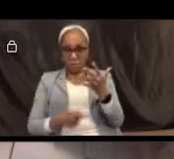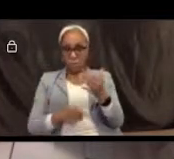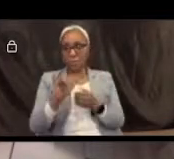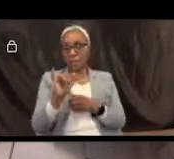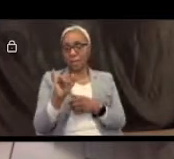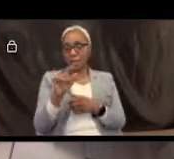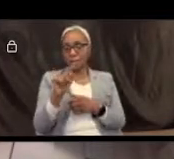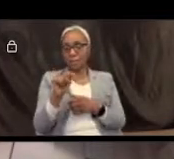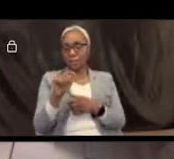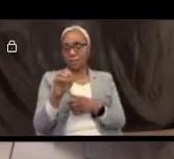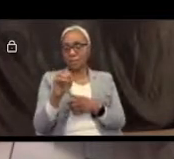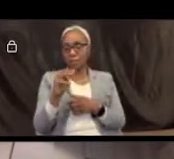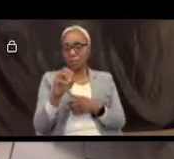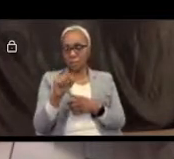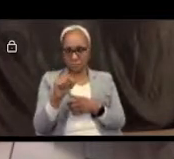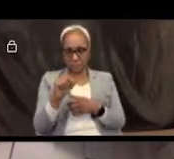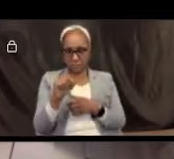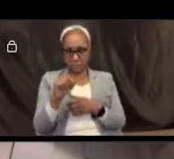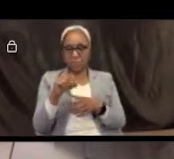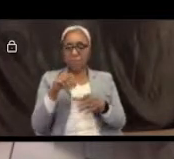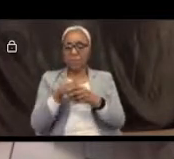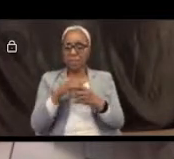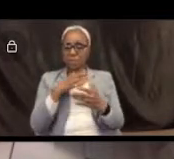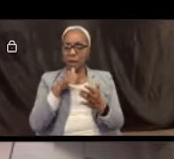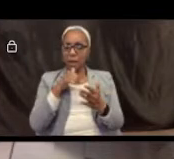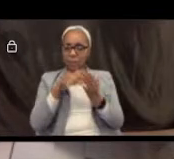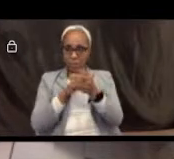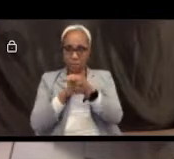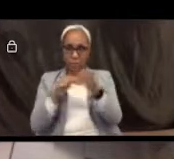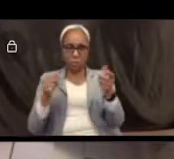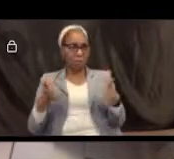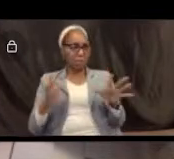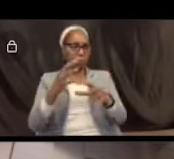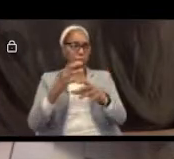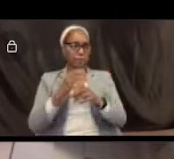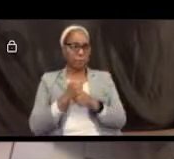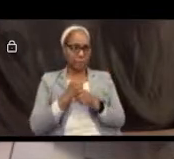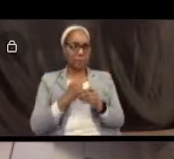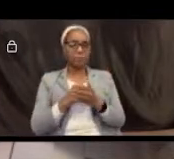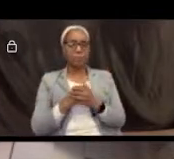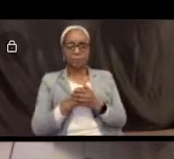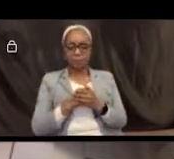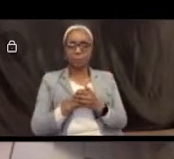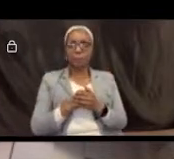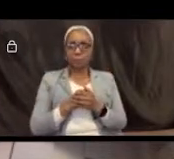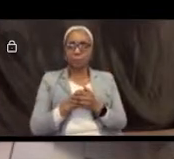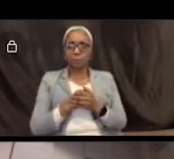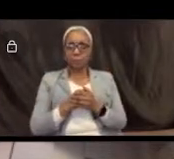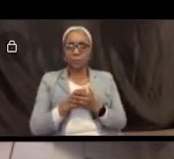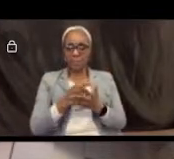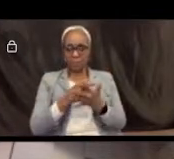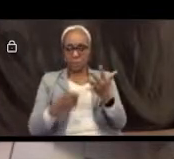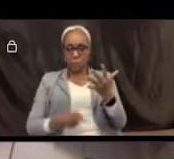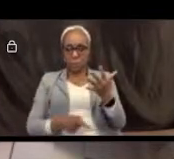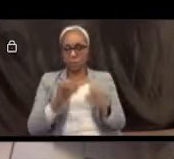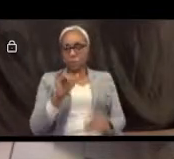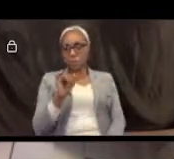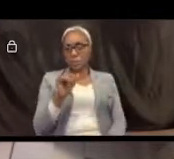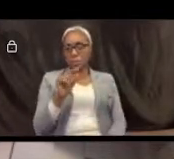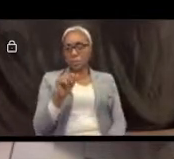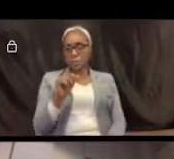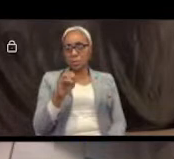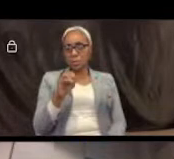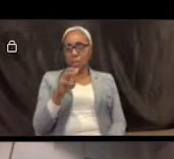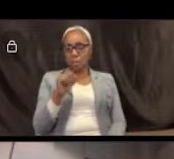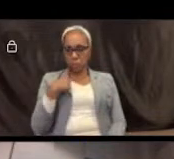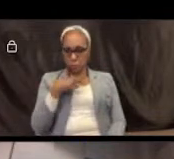are this is my letter that you received, and those are the items that we